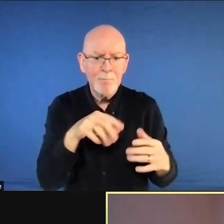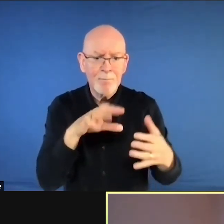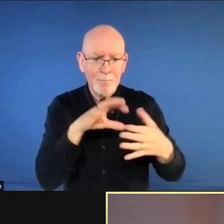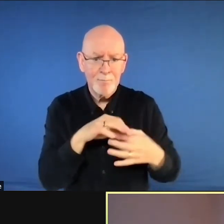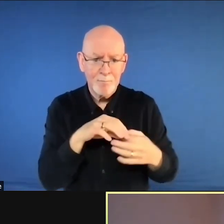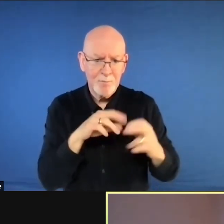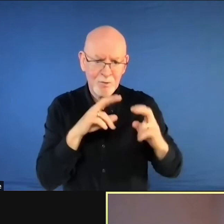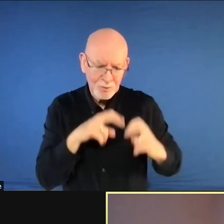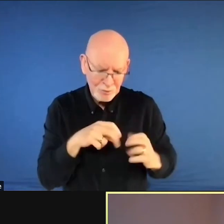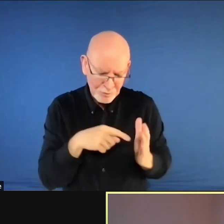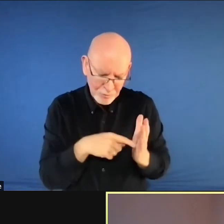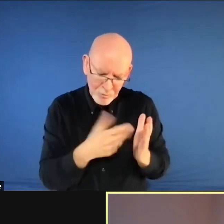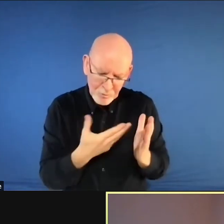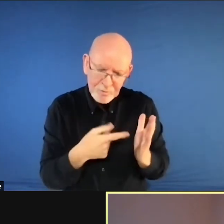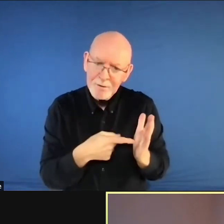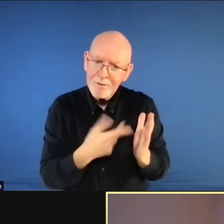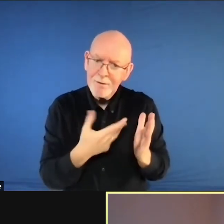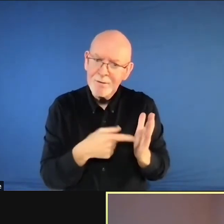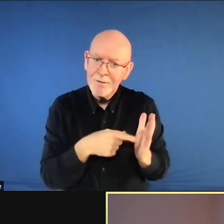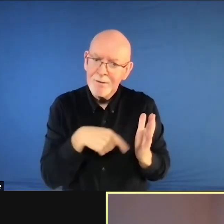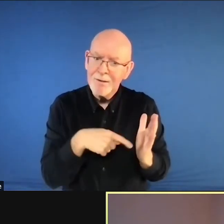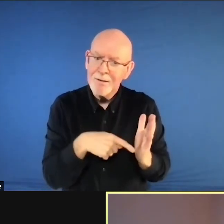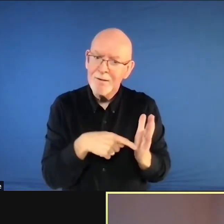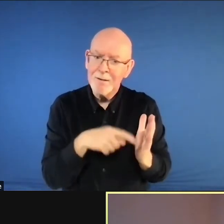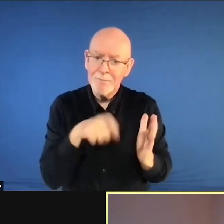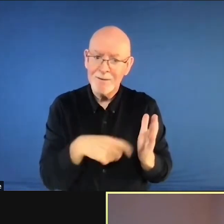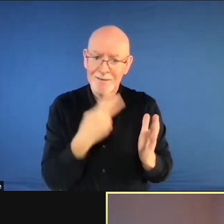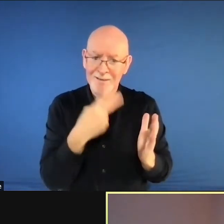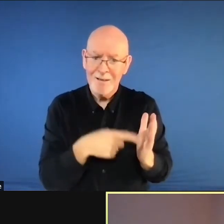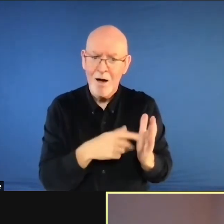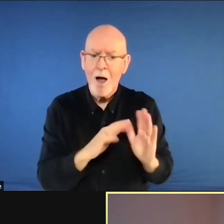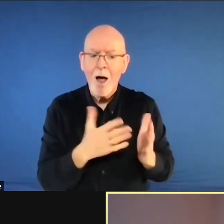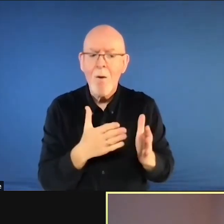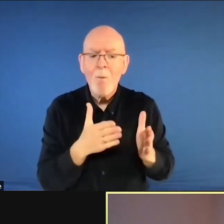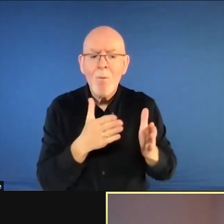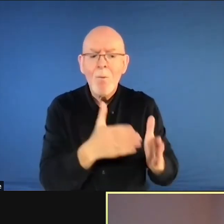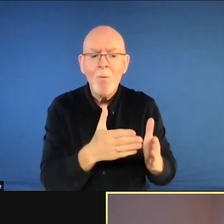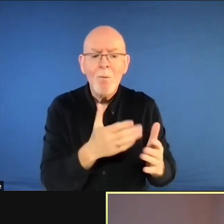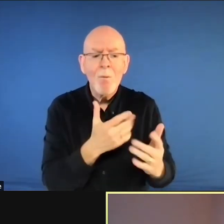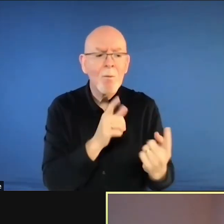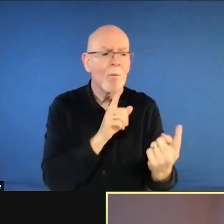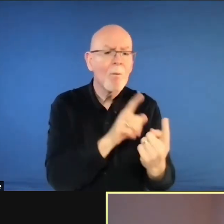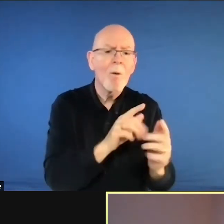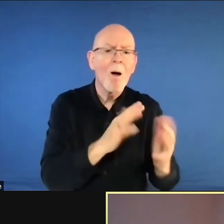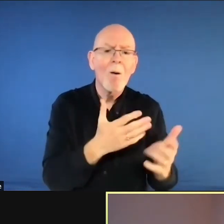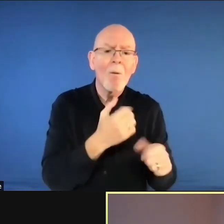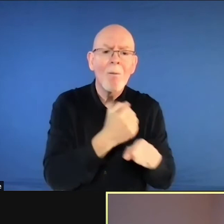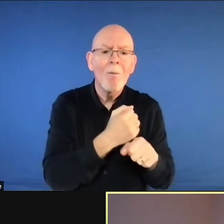methods used, look at the appropriateness of the language,